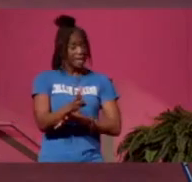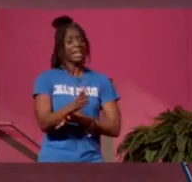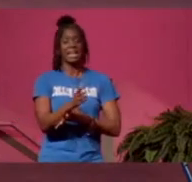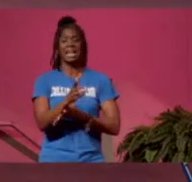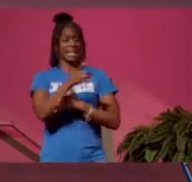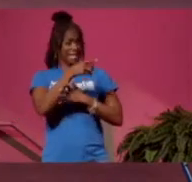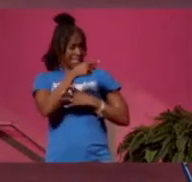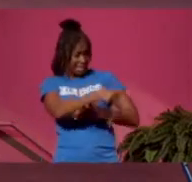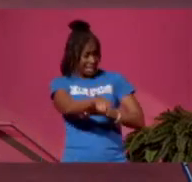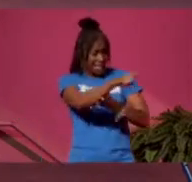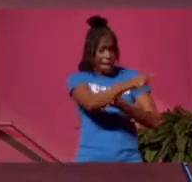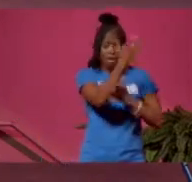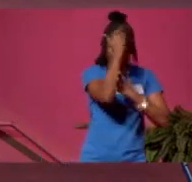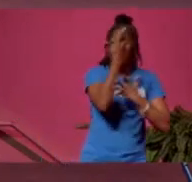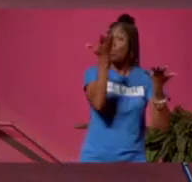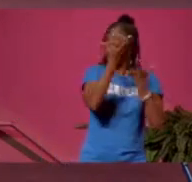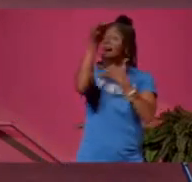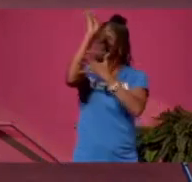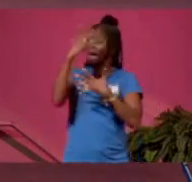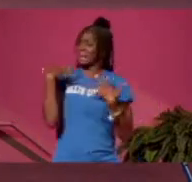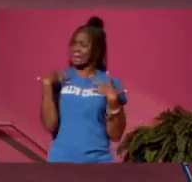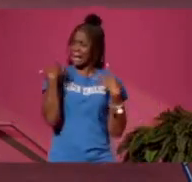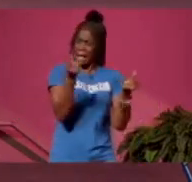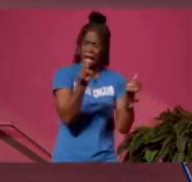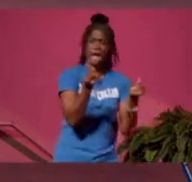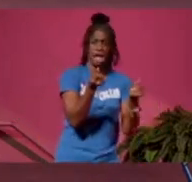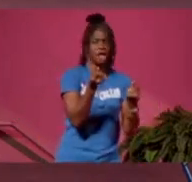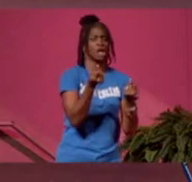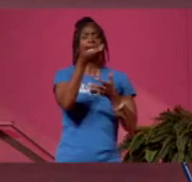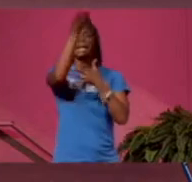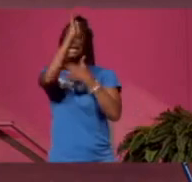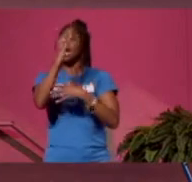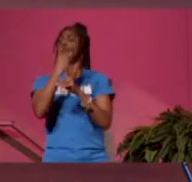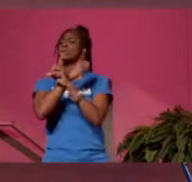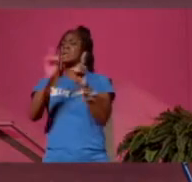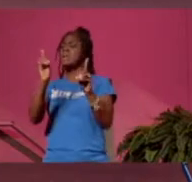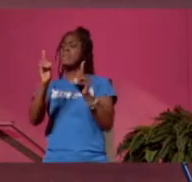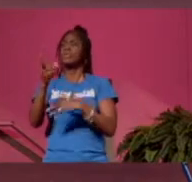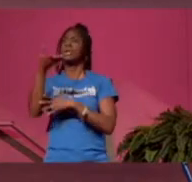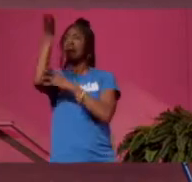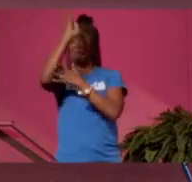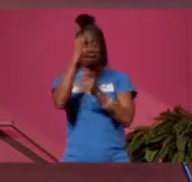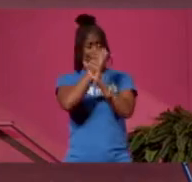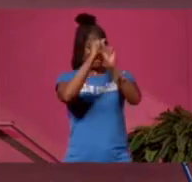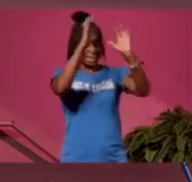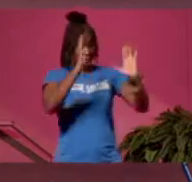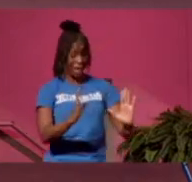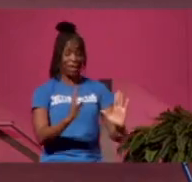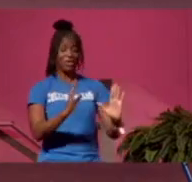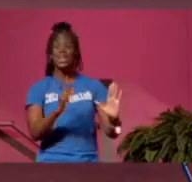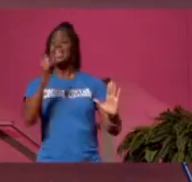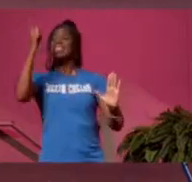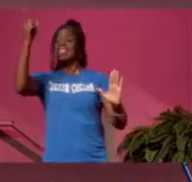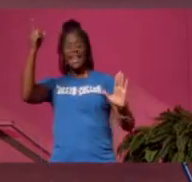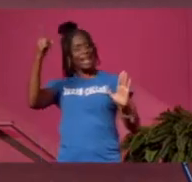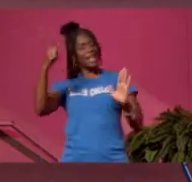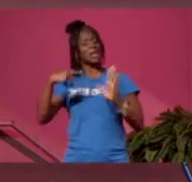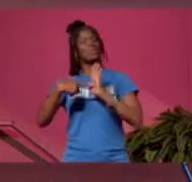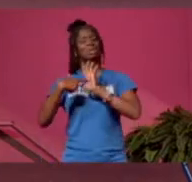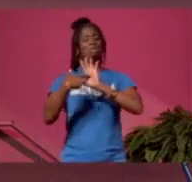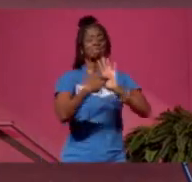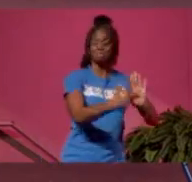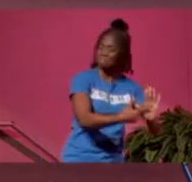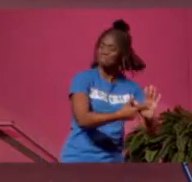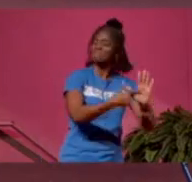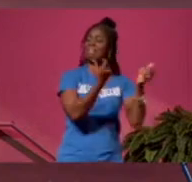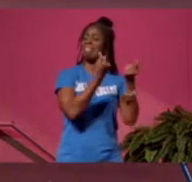that he's a healer, that he's a deliverer, that he's a savior, that he's a lifter of your head, that he's a